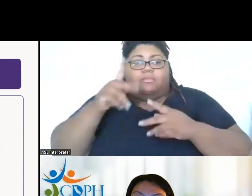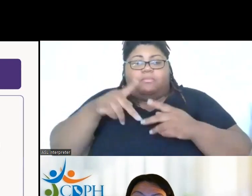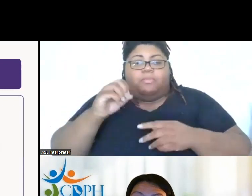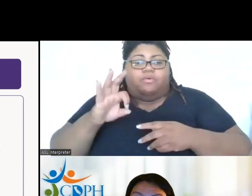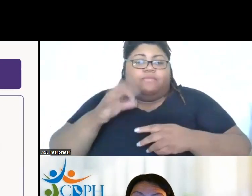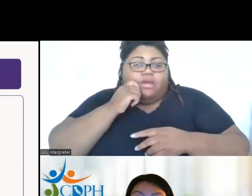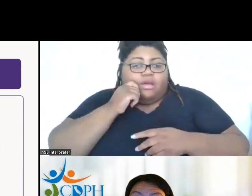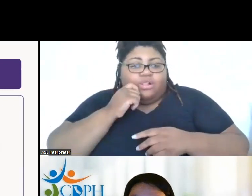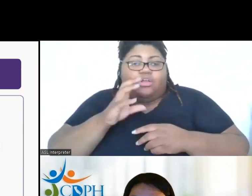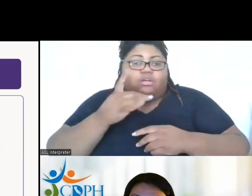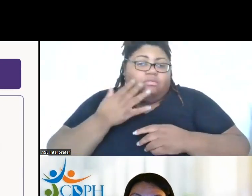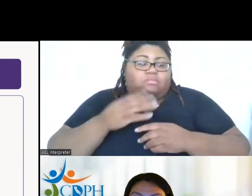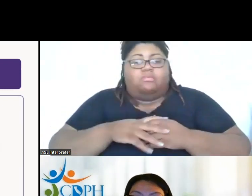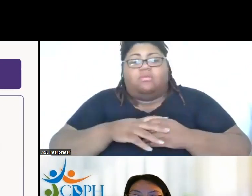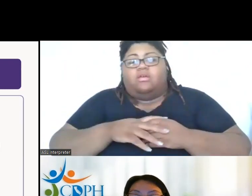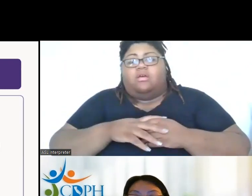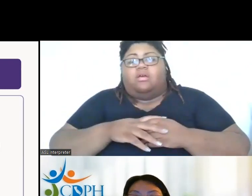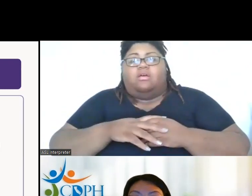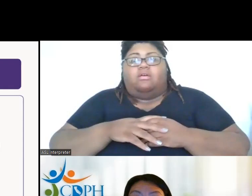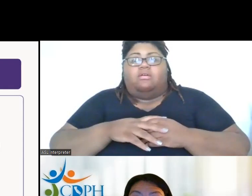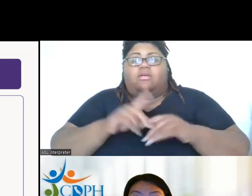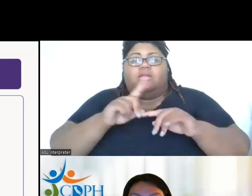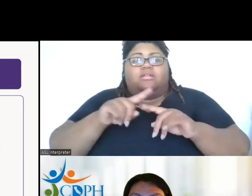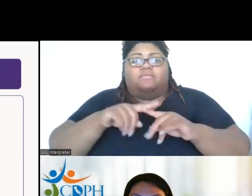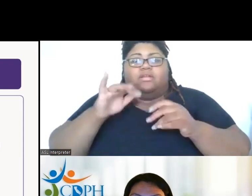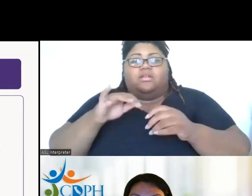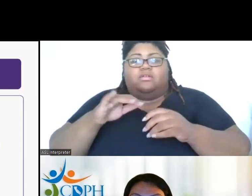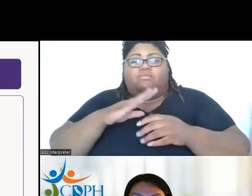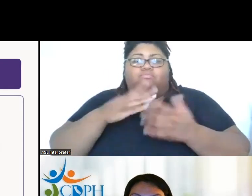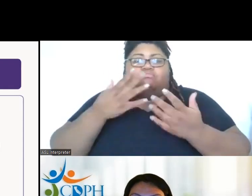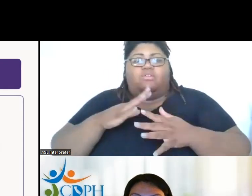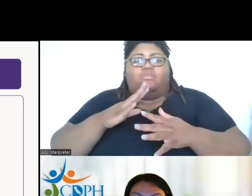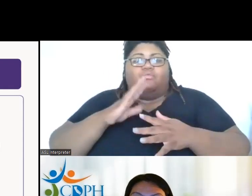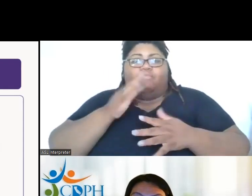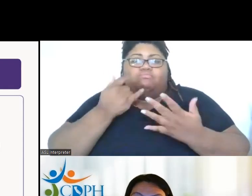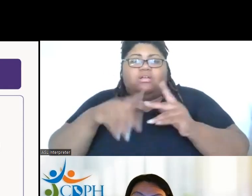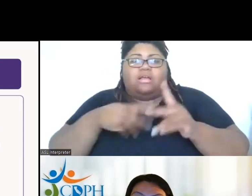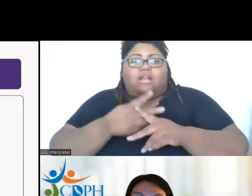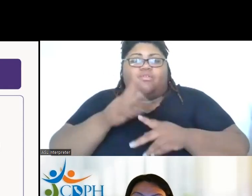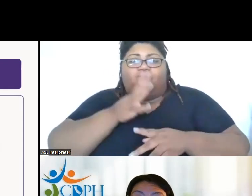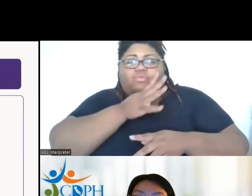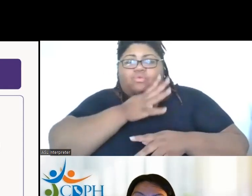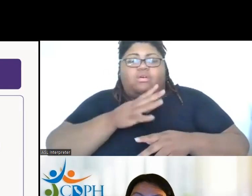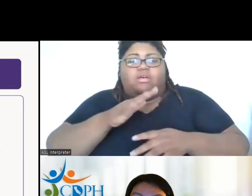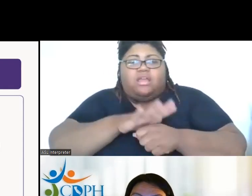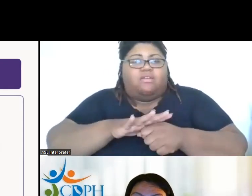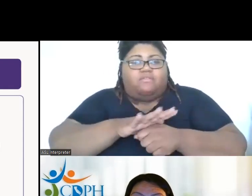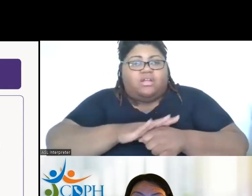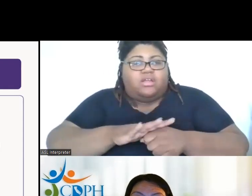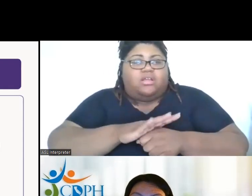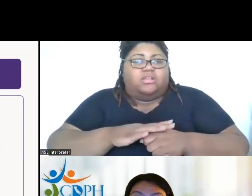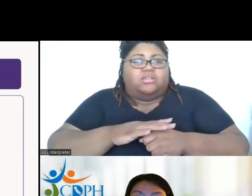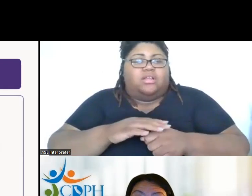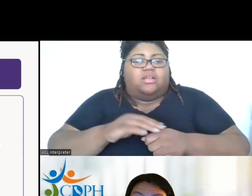accessing treatment, rural areas. And so we've tried to be very intentional about how we've pushed out this